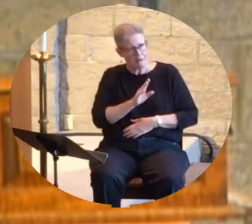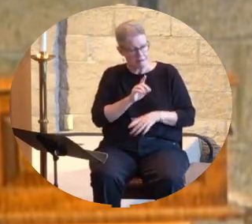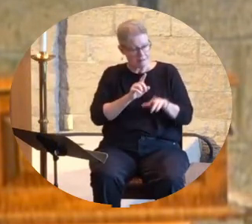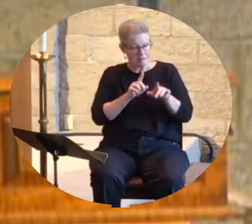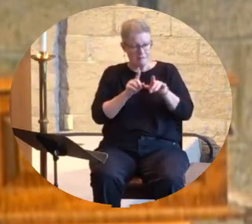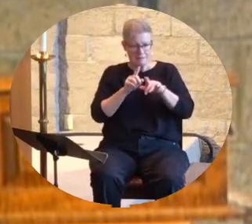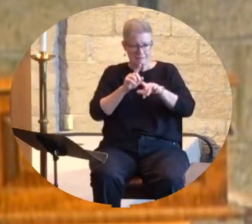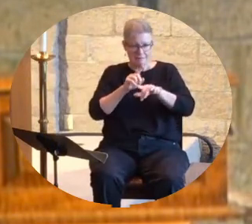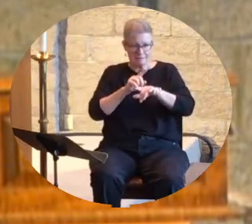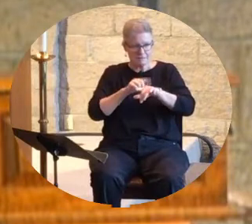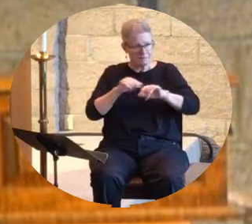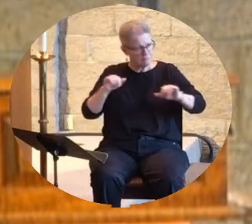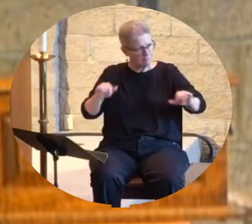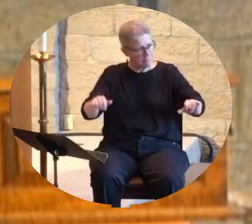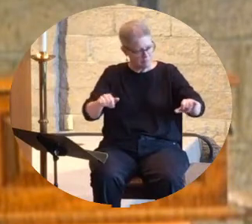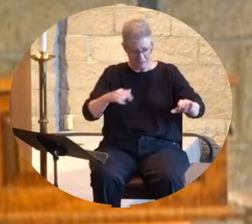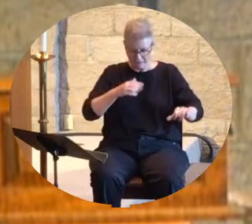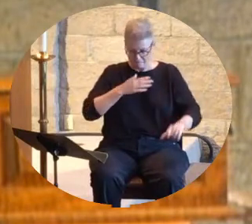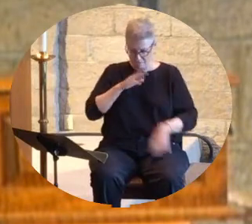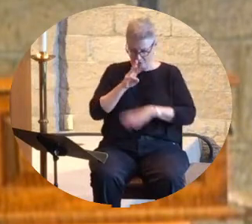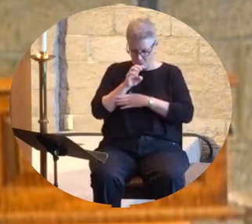do everything on my own.